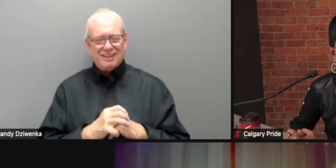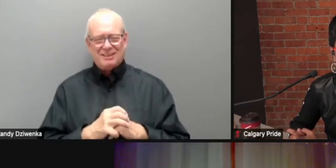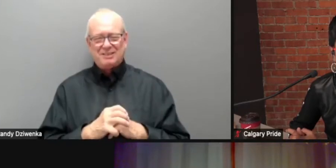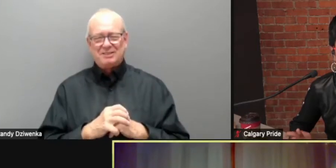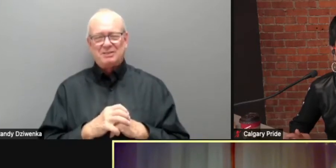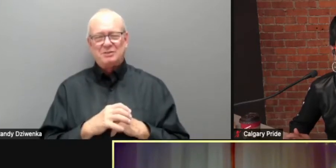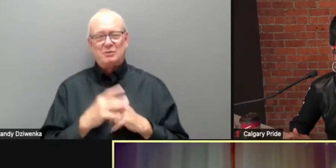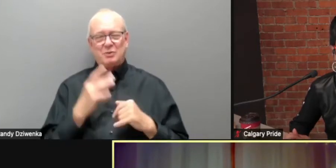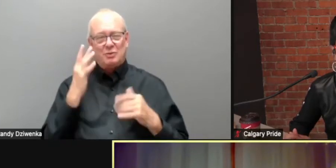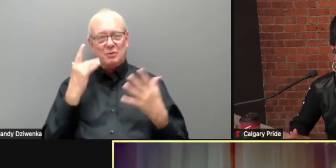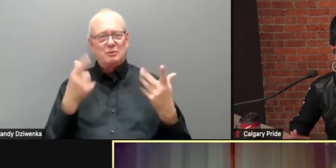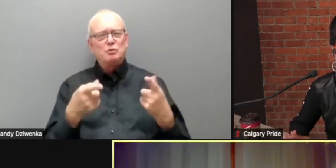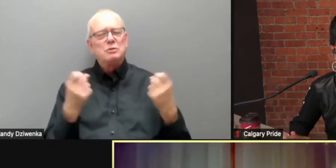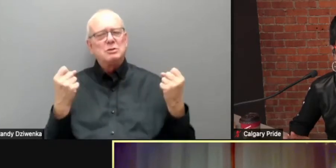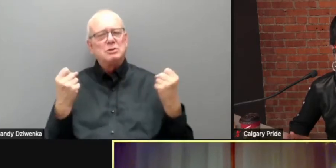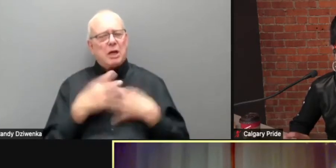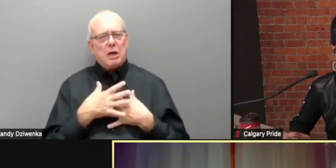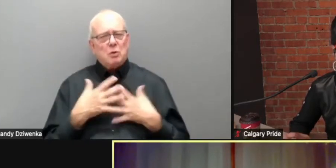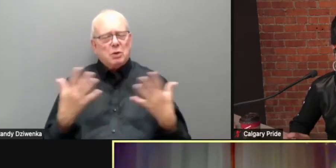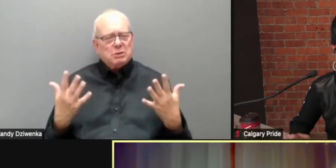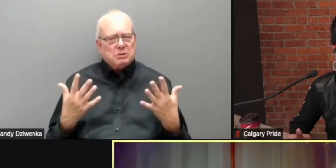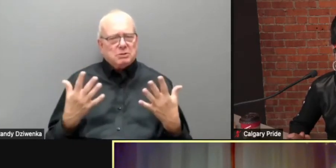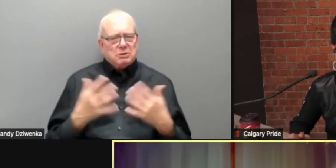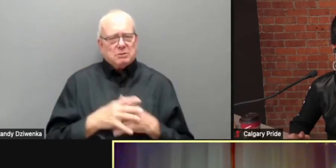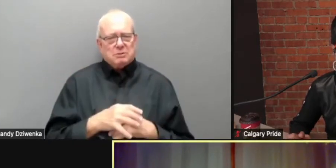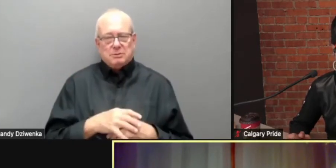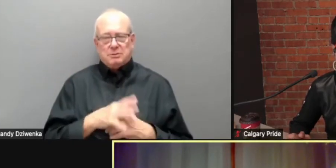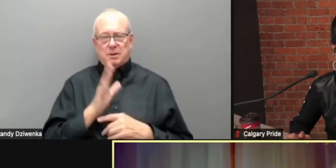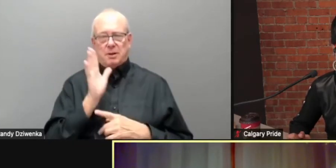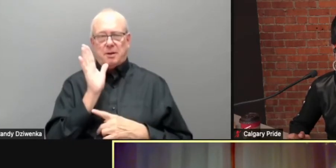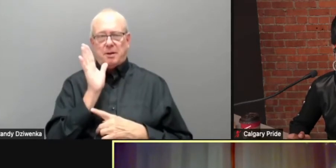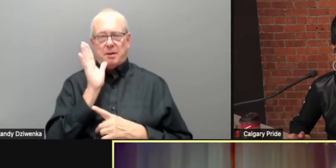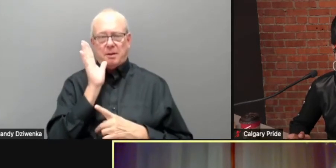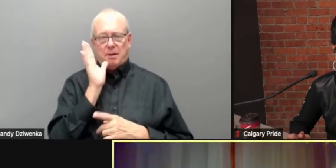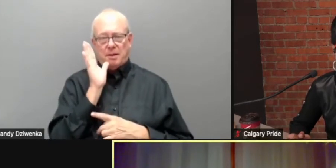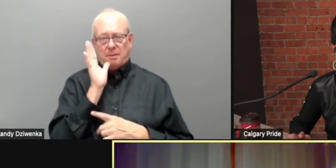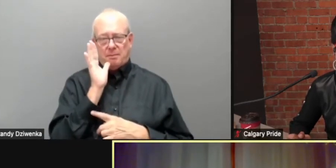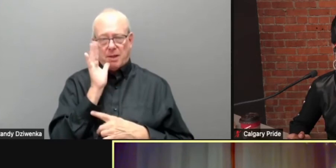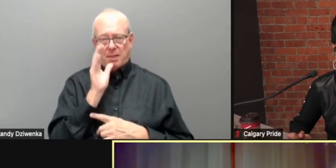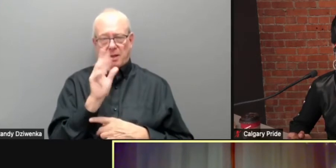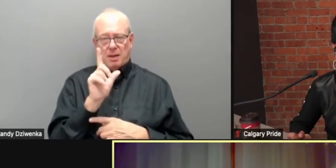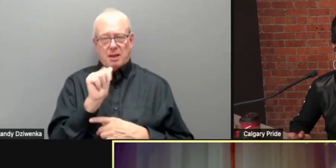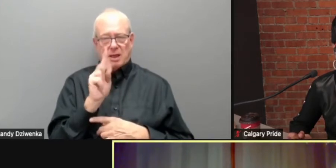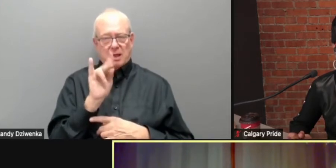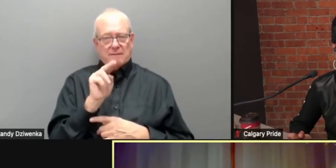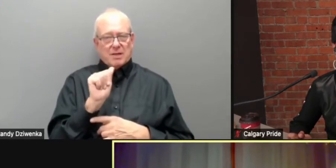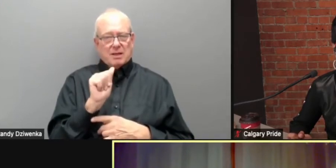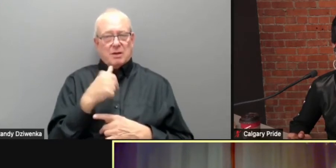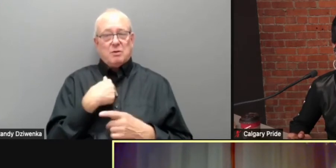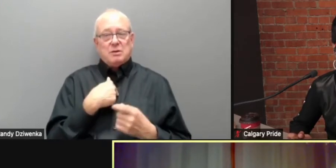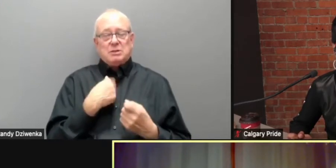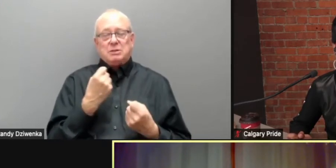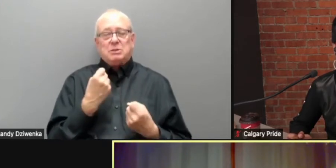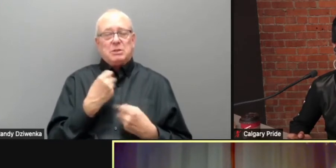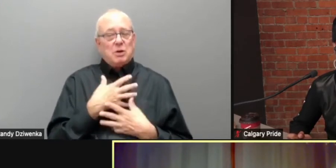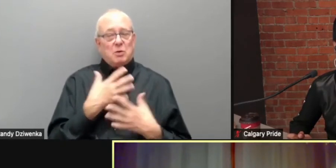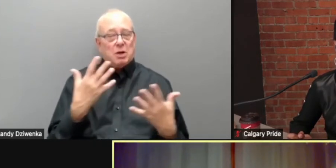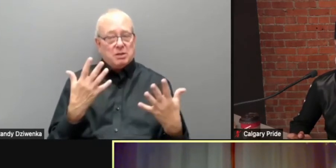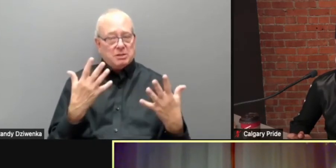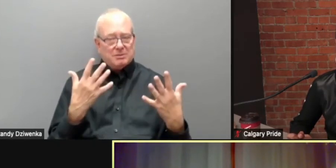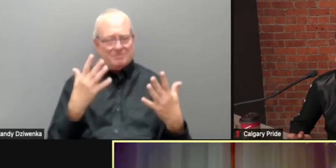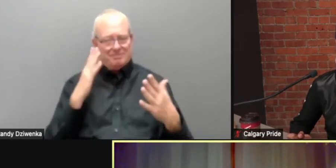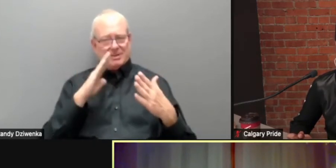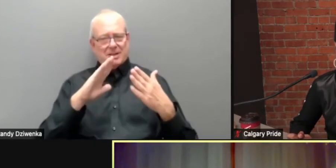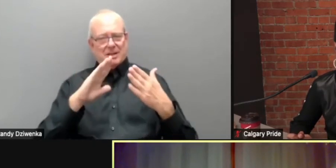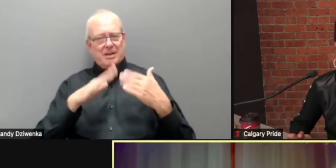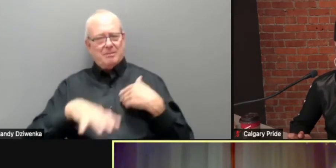To me, I was afraid of him being in society because I've heard the term, we hate gay people, and there is